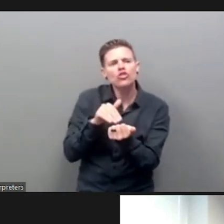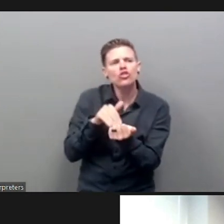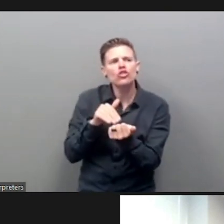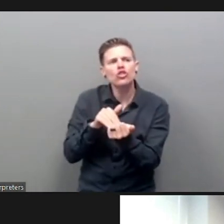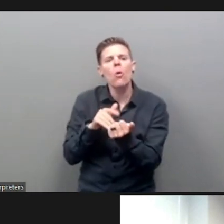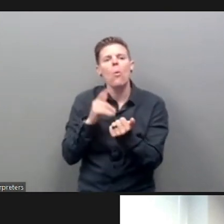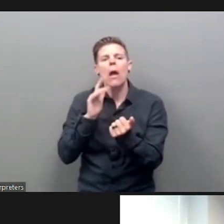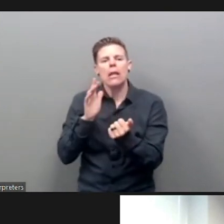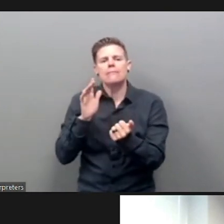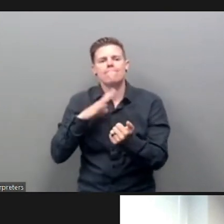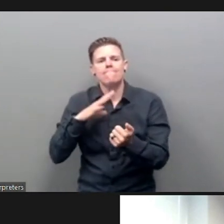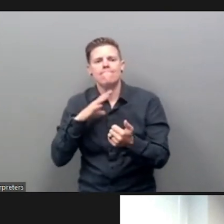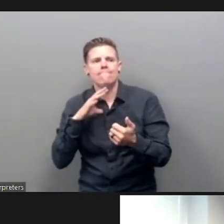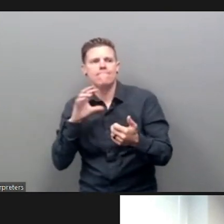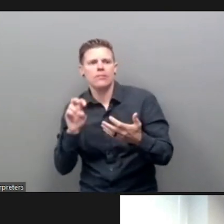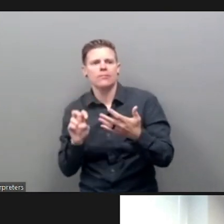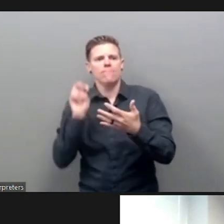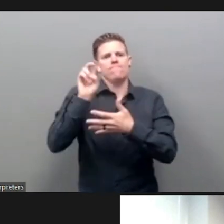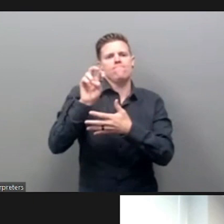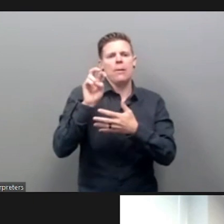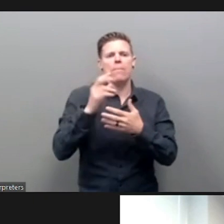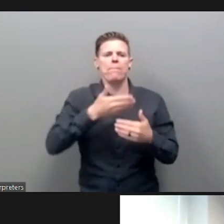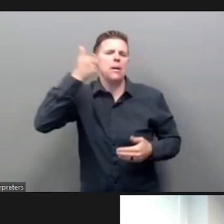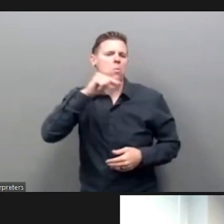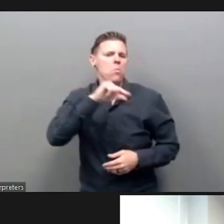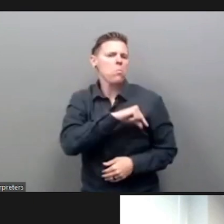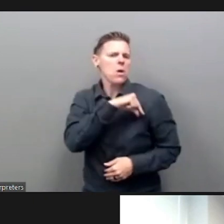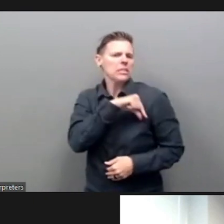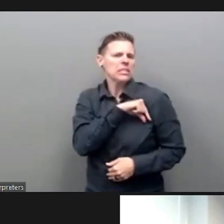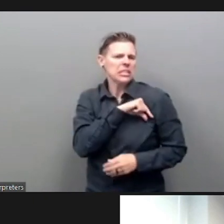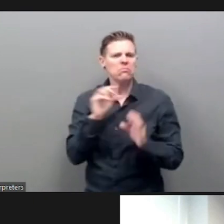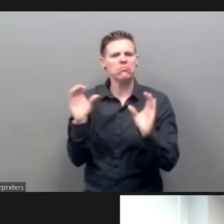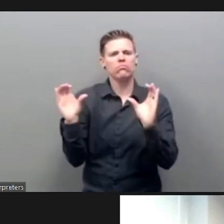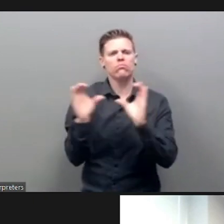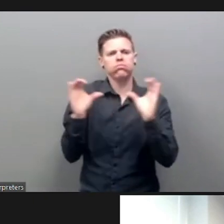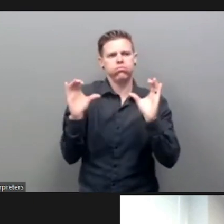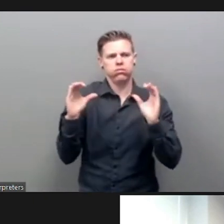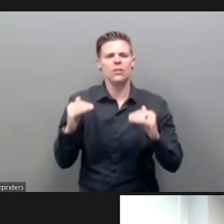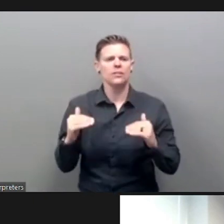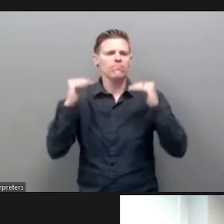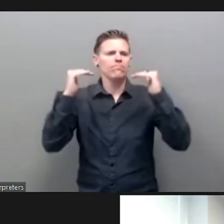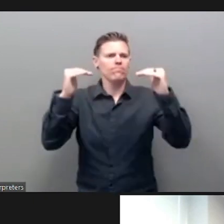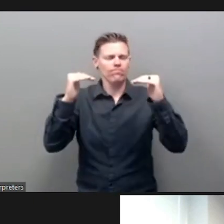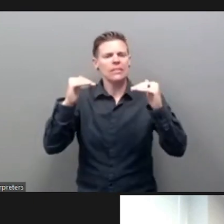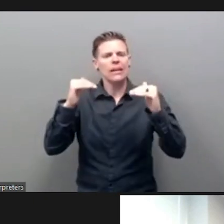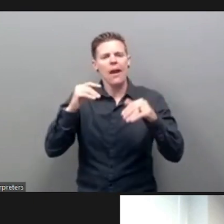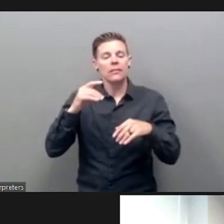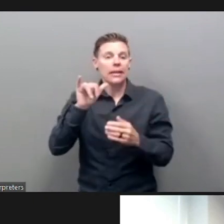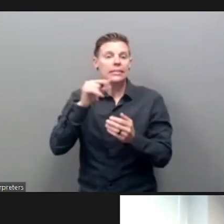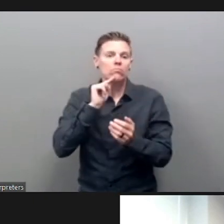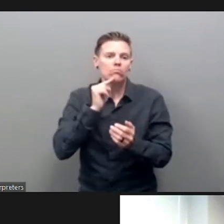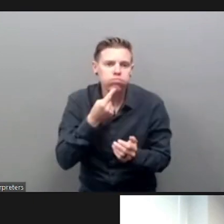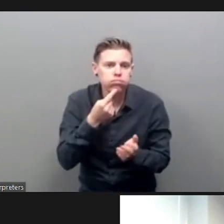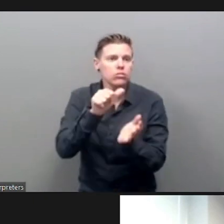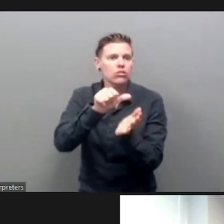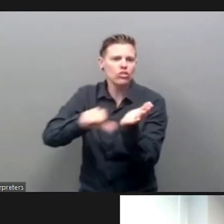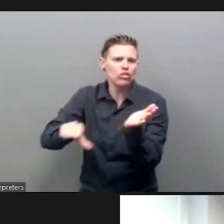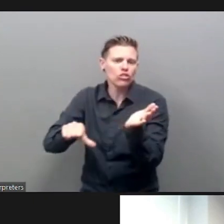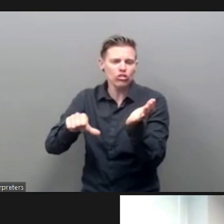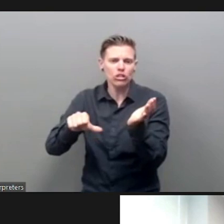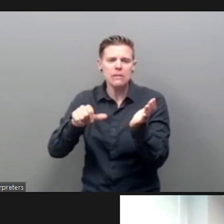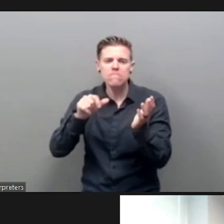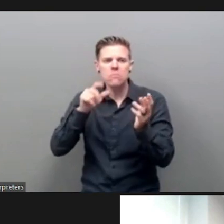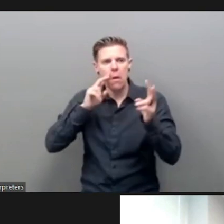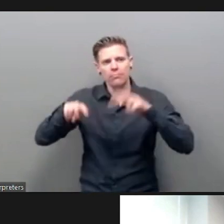last time. So we may see that process restart as well. But I guess we'll just have to, it'll